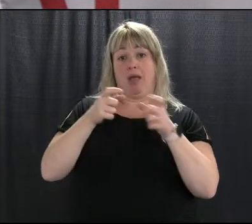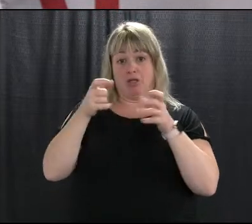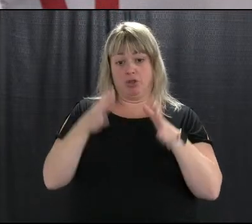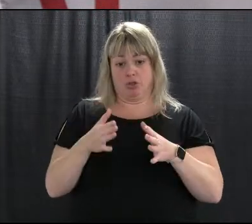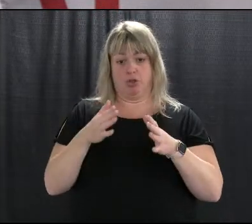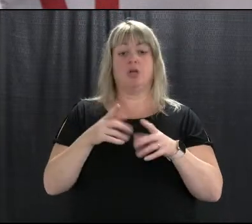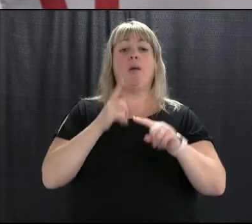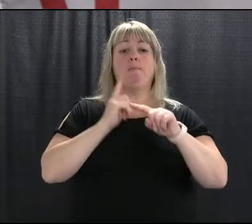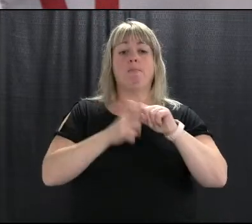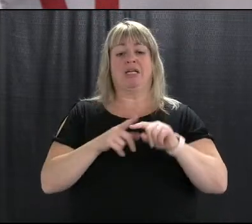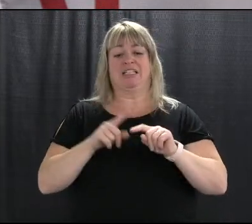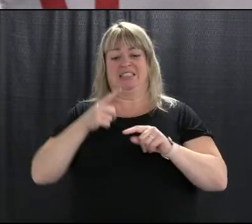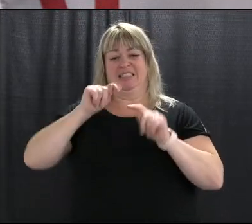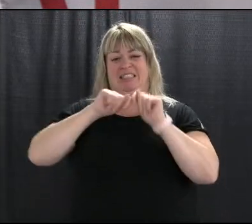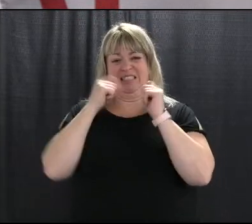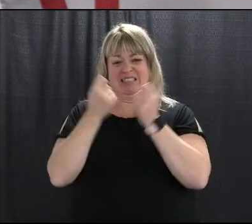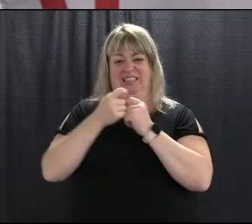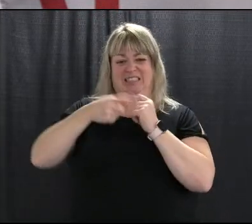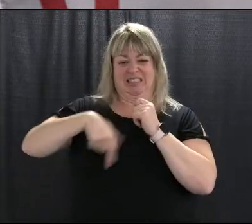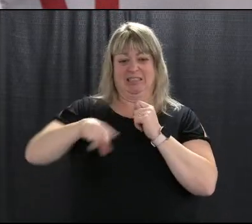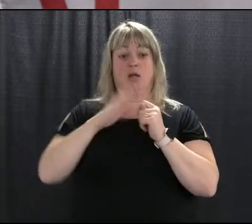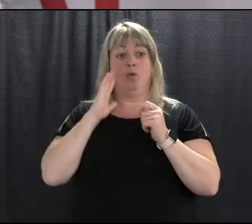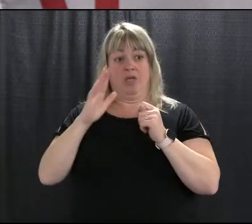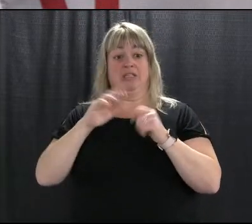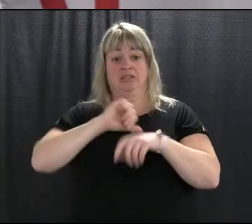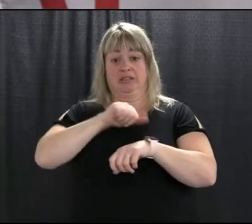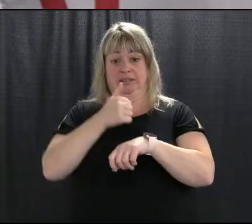to oversee the implementation beginning this fall.